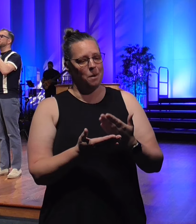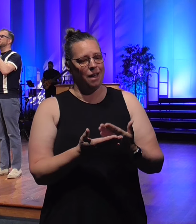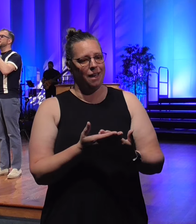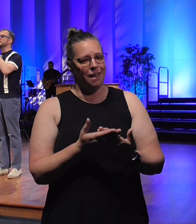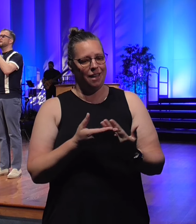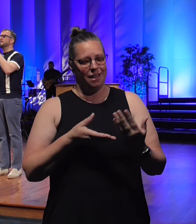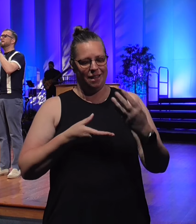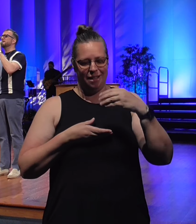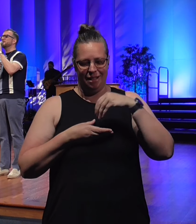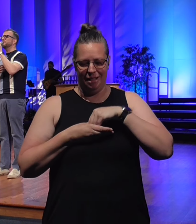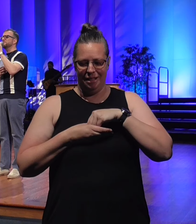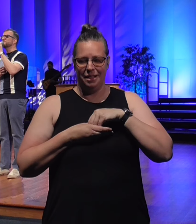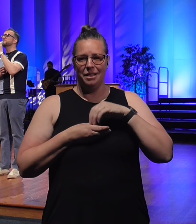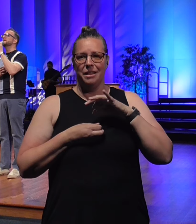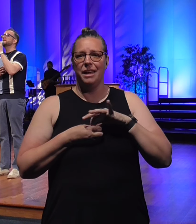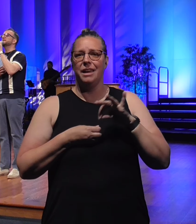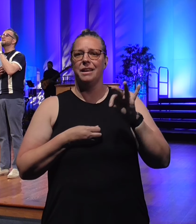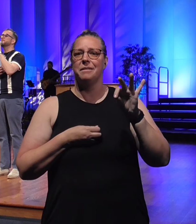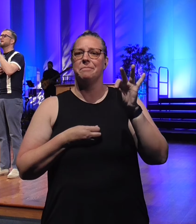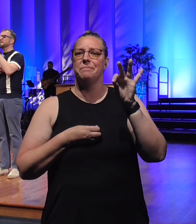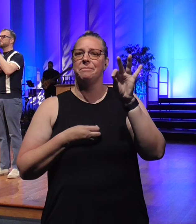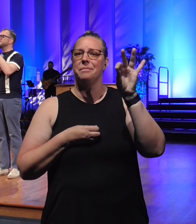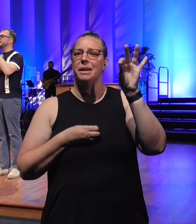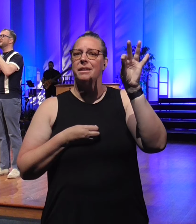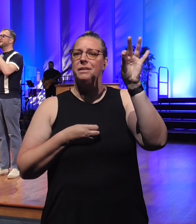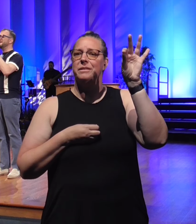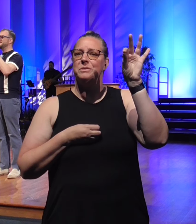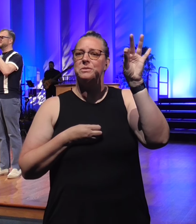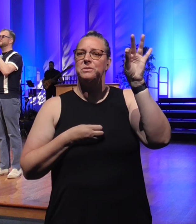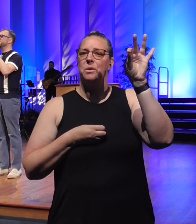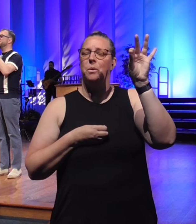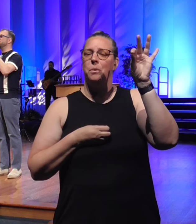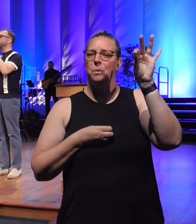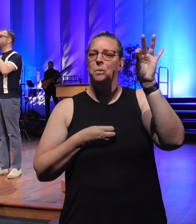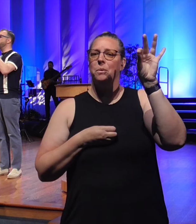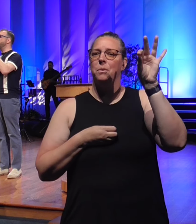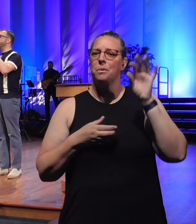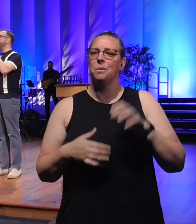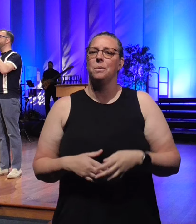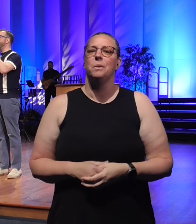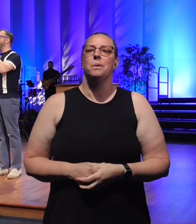is well with my